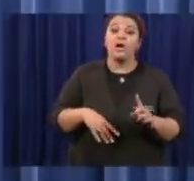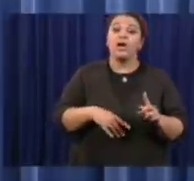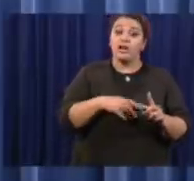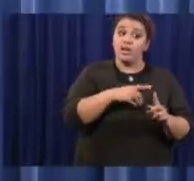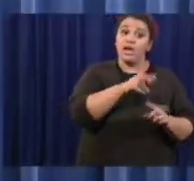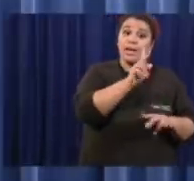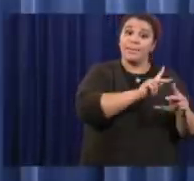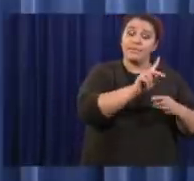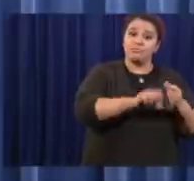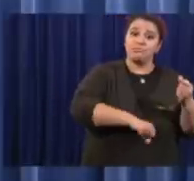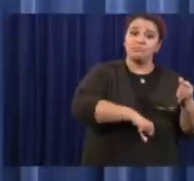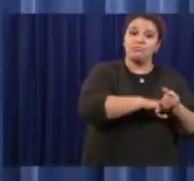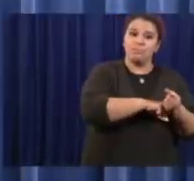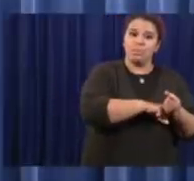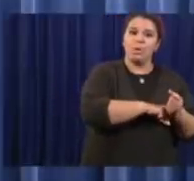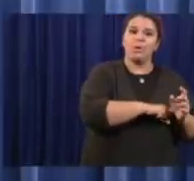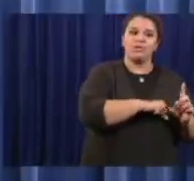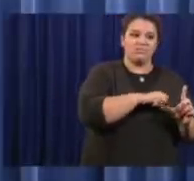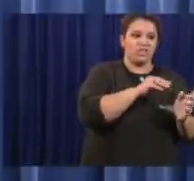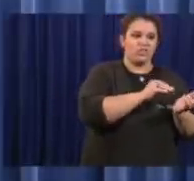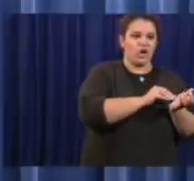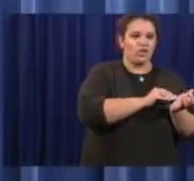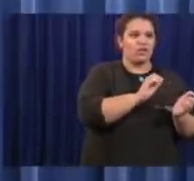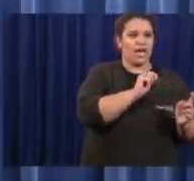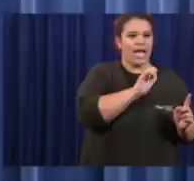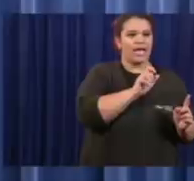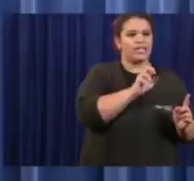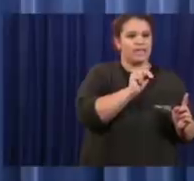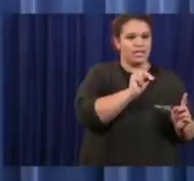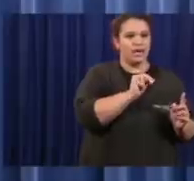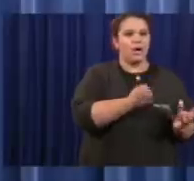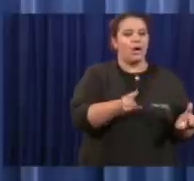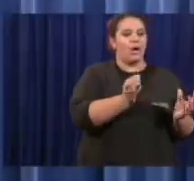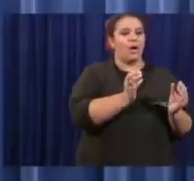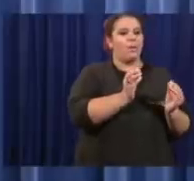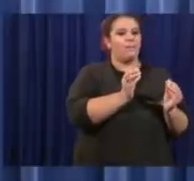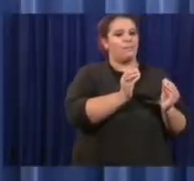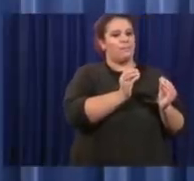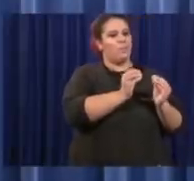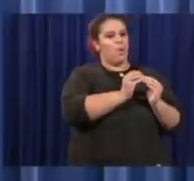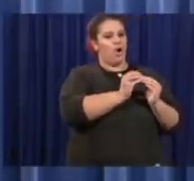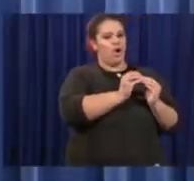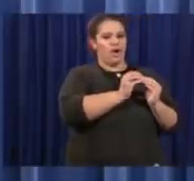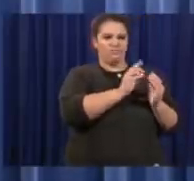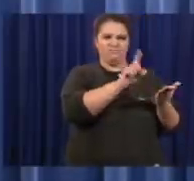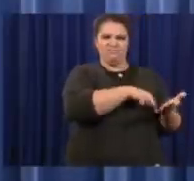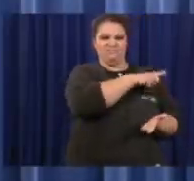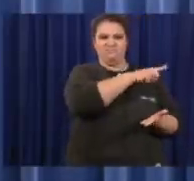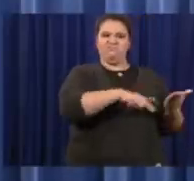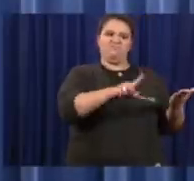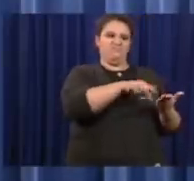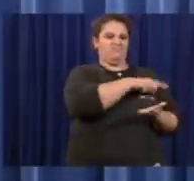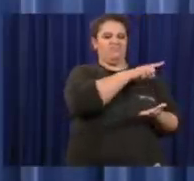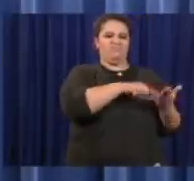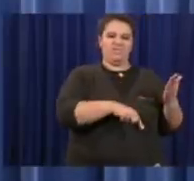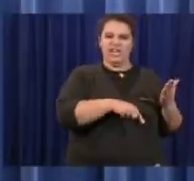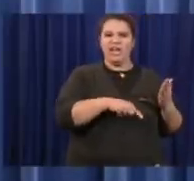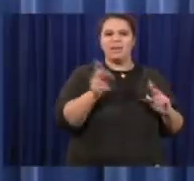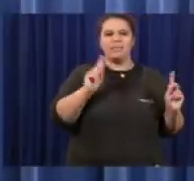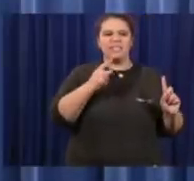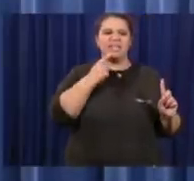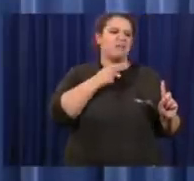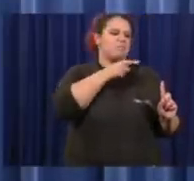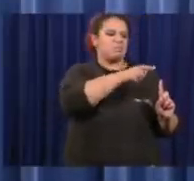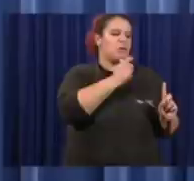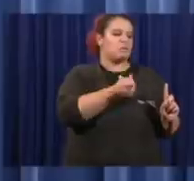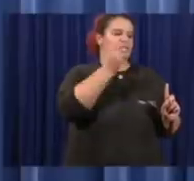both from the public and even some GOP legislators who called her out basically for saying she's not understanding the economic impact of